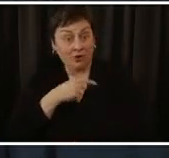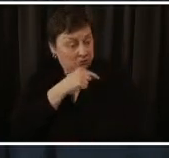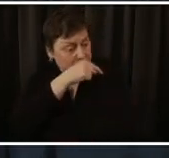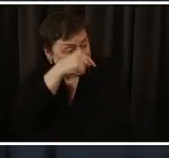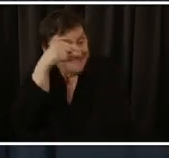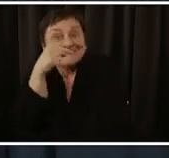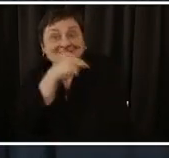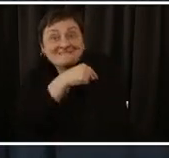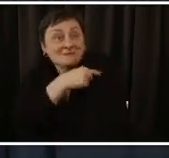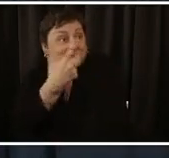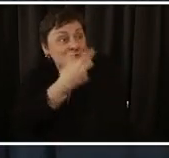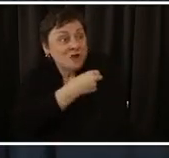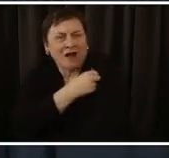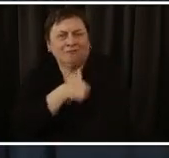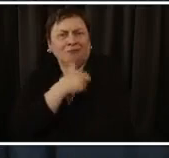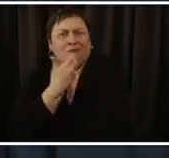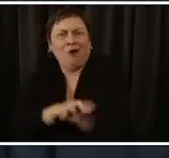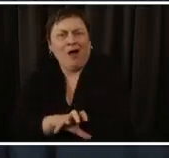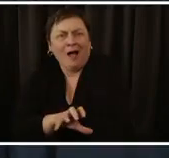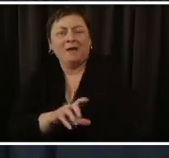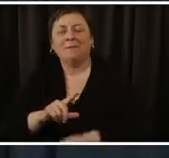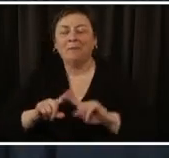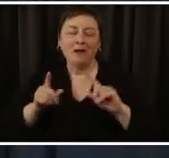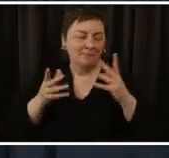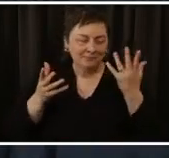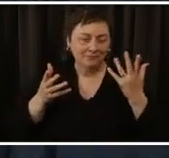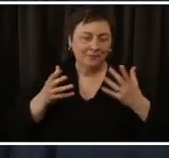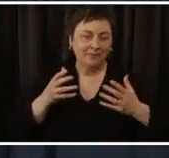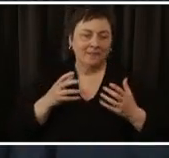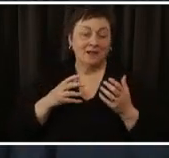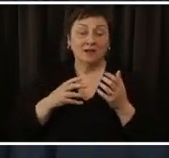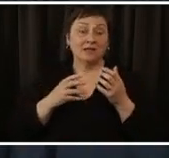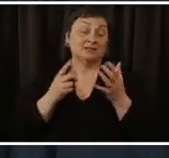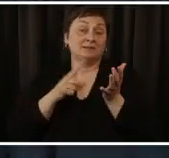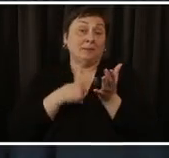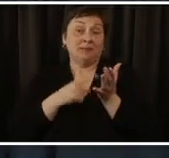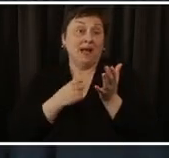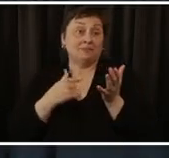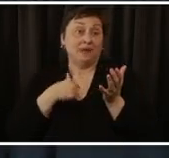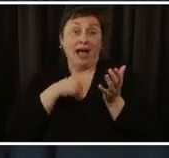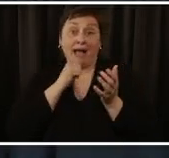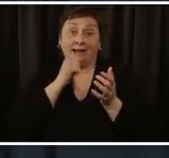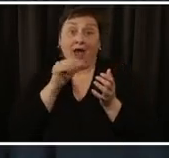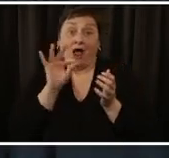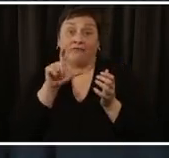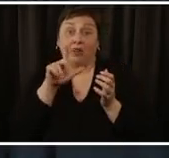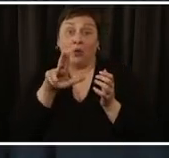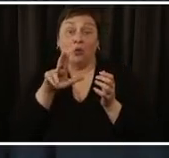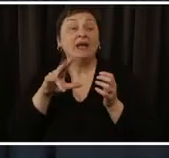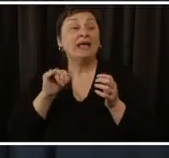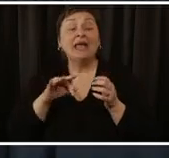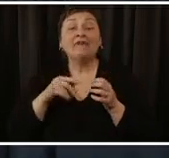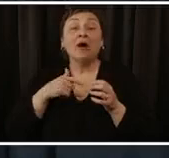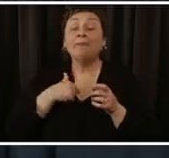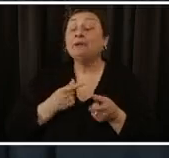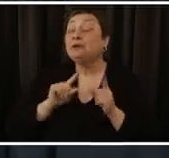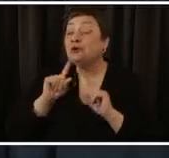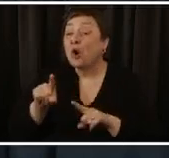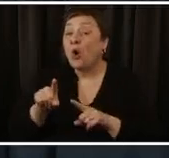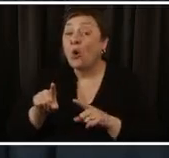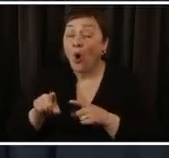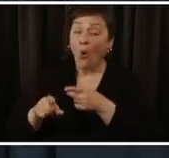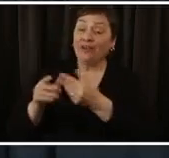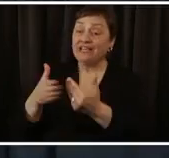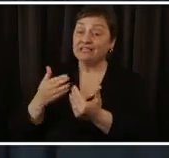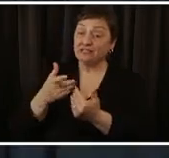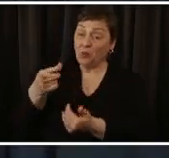I make a reasonable decision. I don't get the flu vaccine many years. If it's in my face and it's there and it's easy, I will. And for a lot of